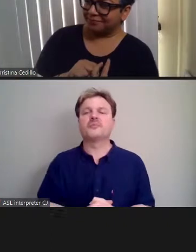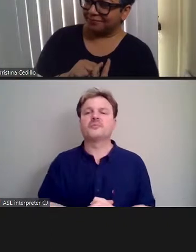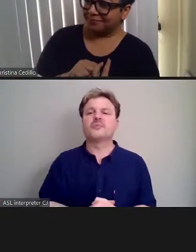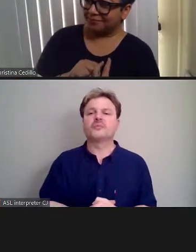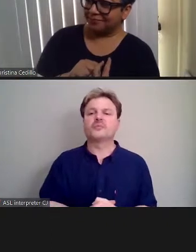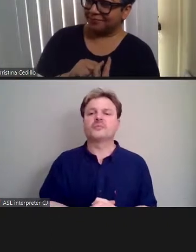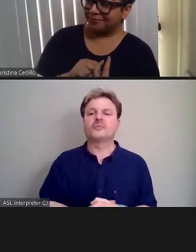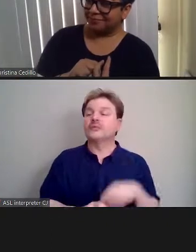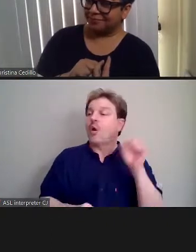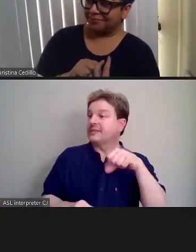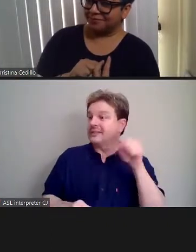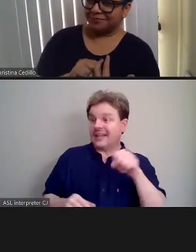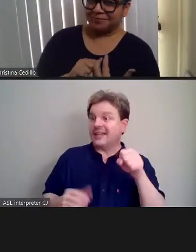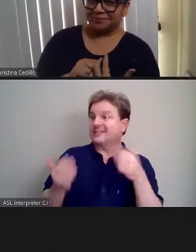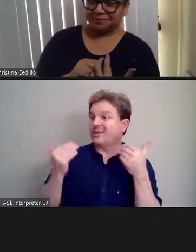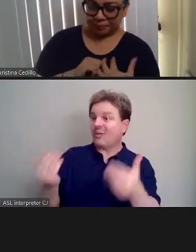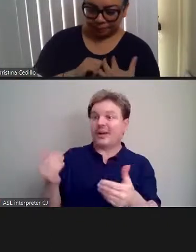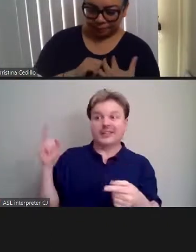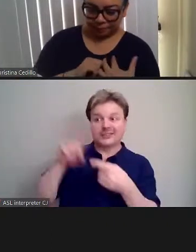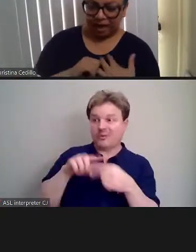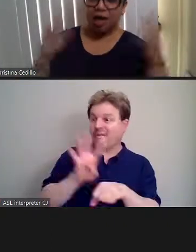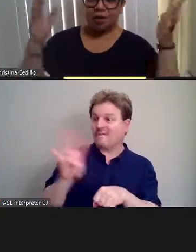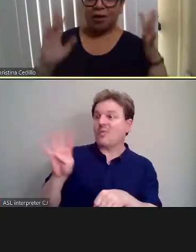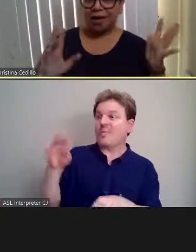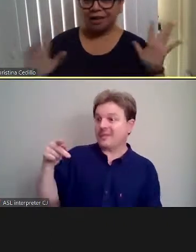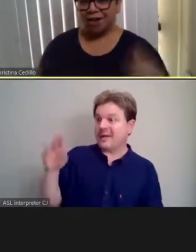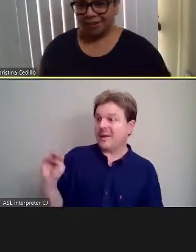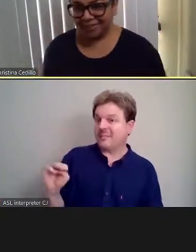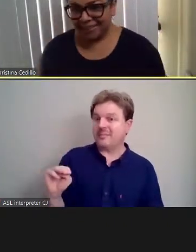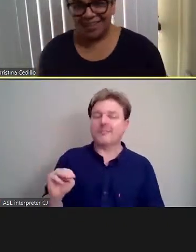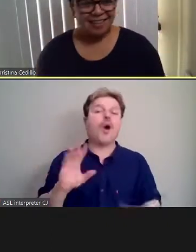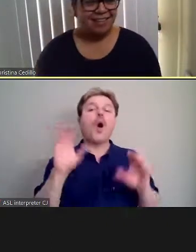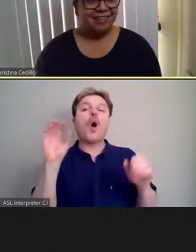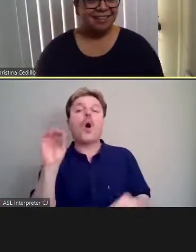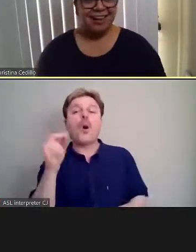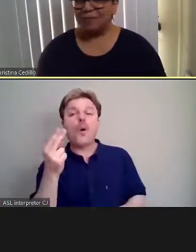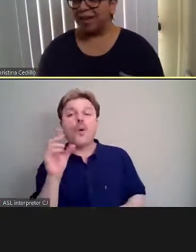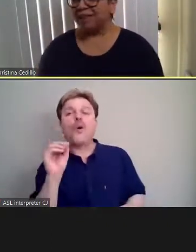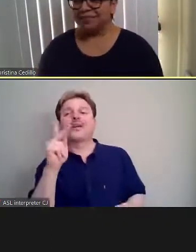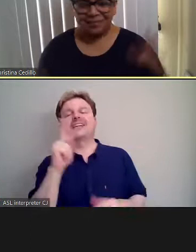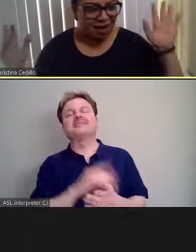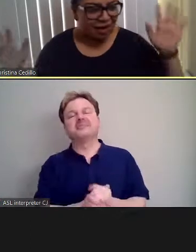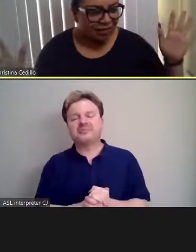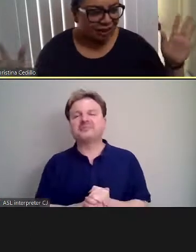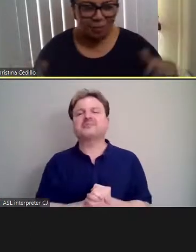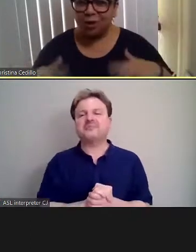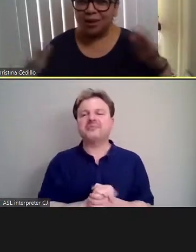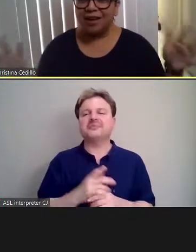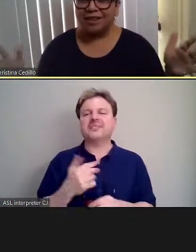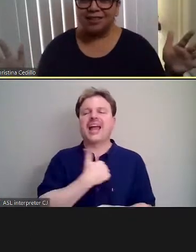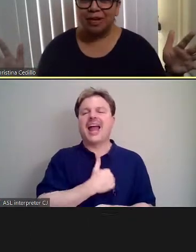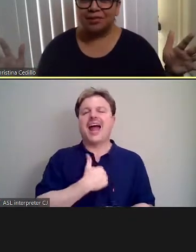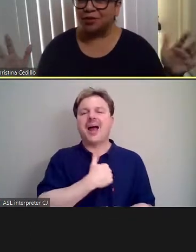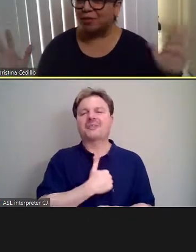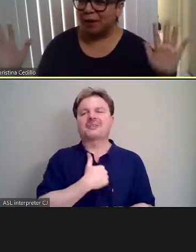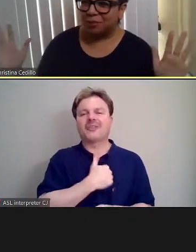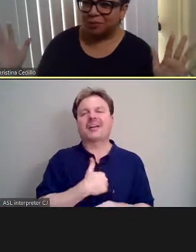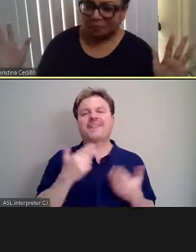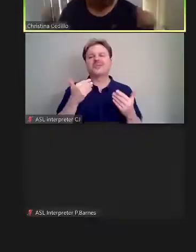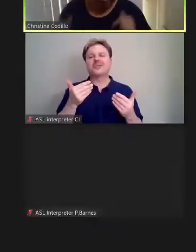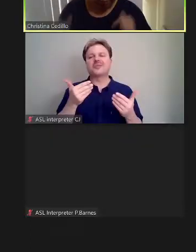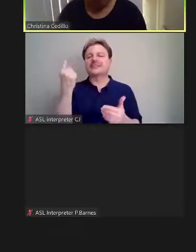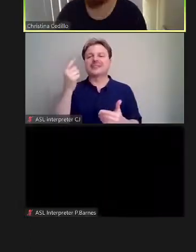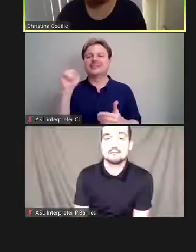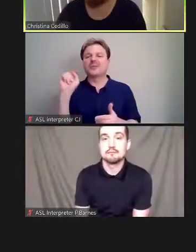Yes, the floor is all yours right until 4:00. Oh, okay. I'm like, sorry if I'm going on and someone has to go to the